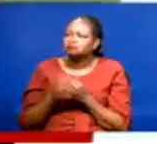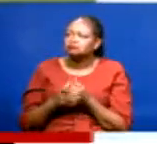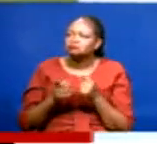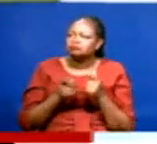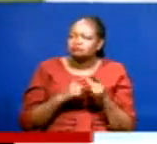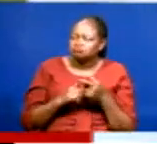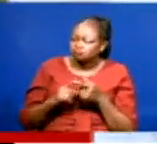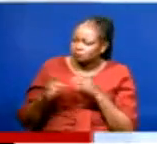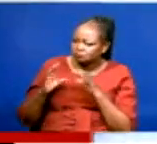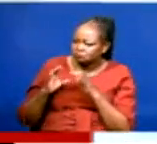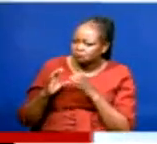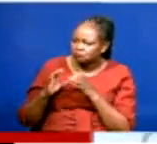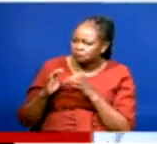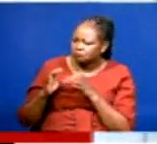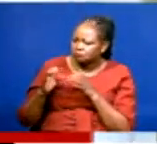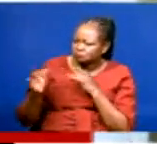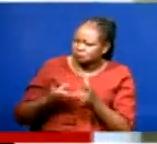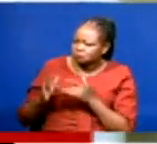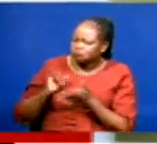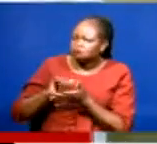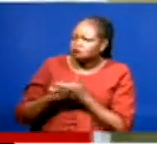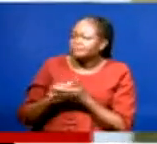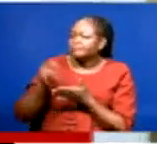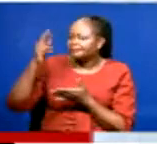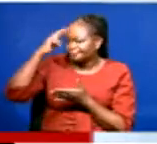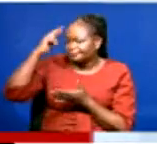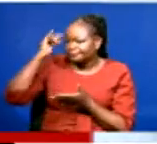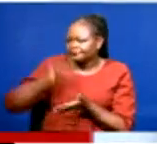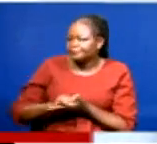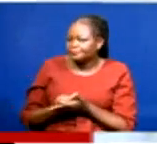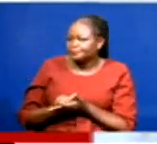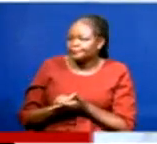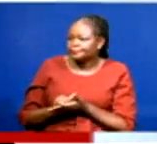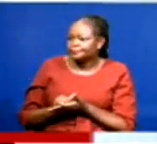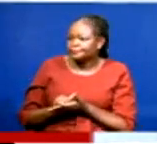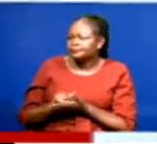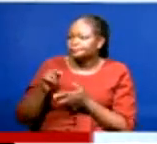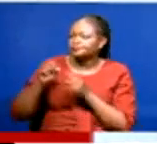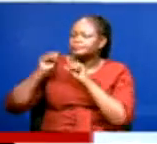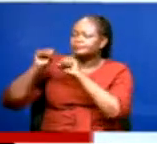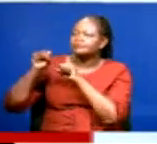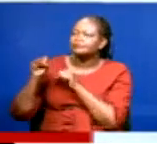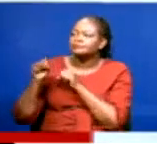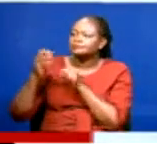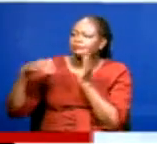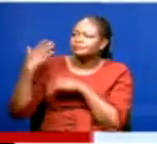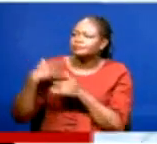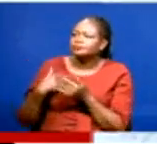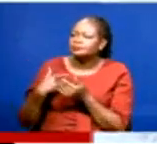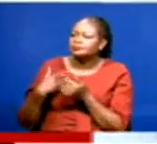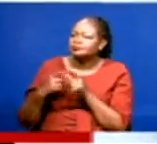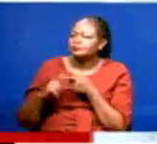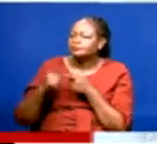know, looking at the reasons why this particular Boxing Girls Association is here, you know,